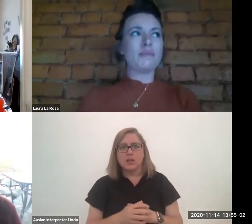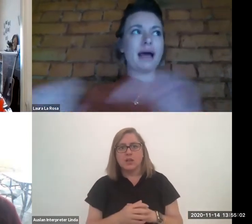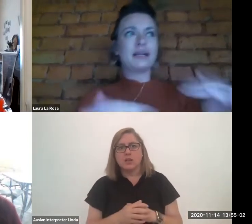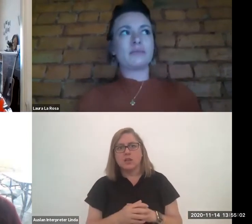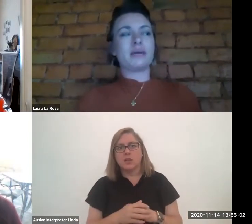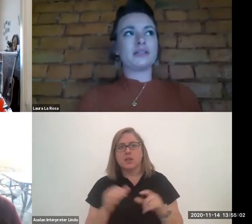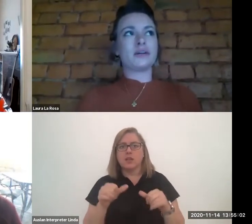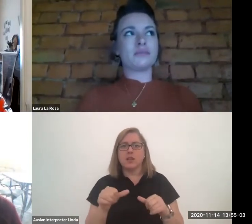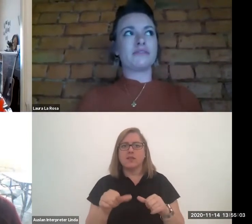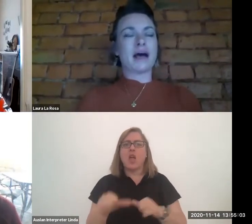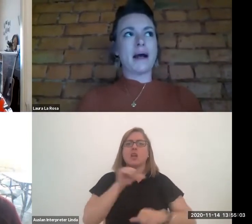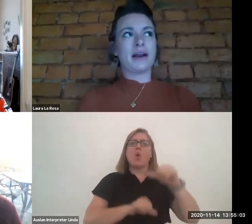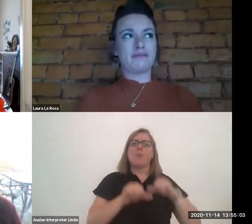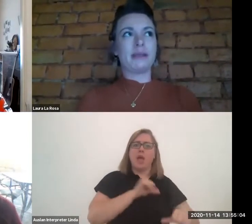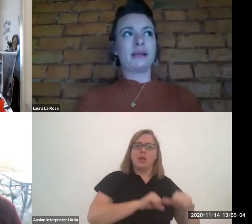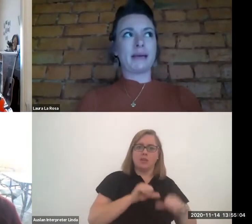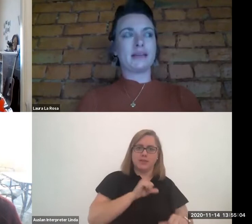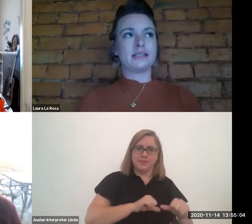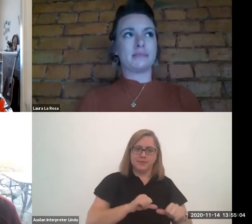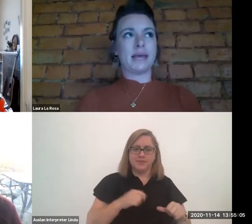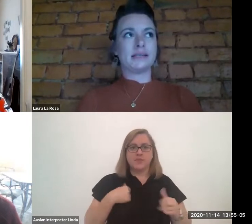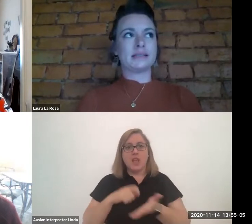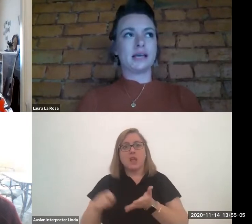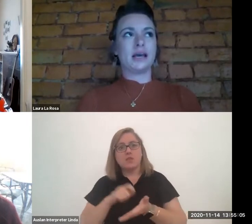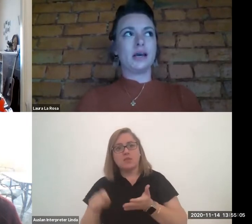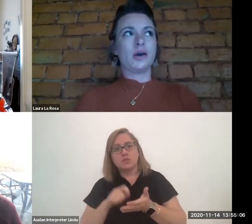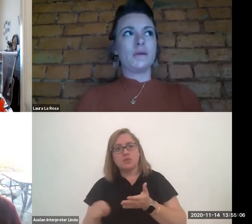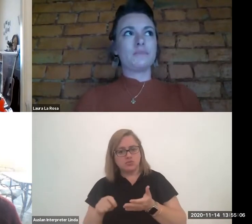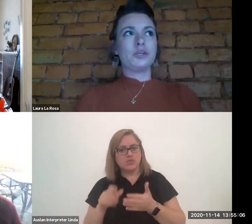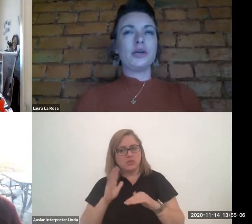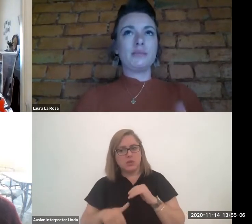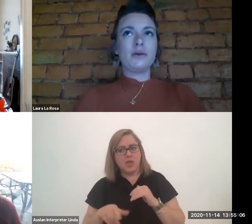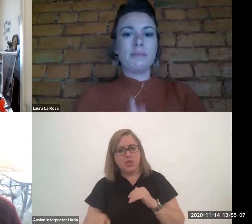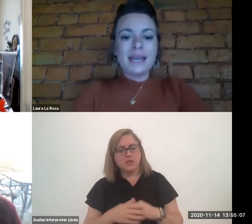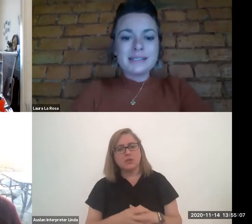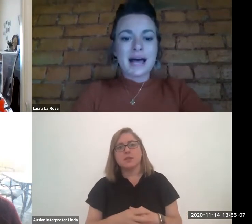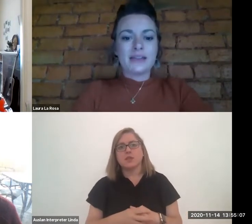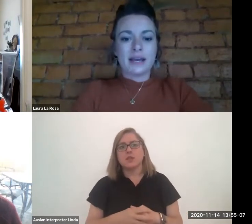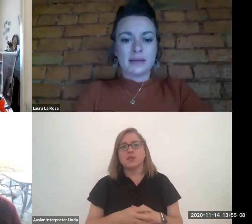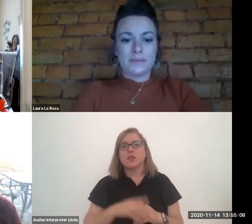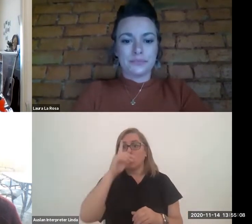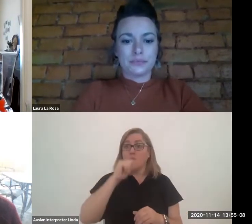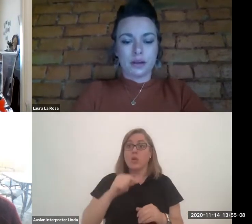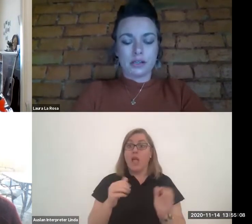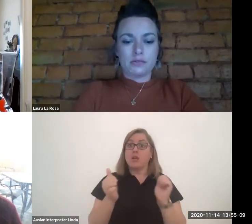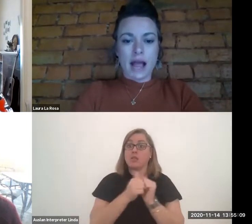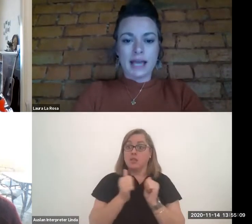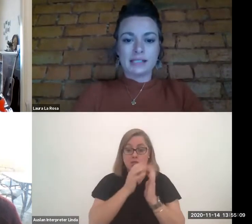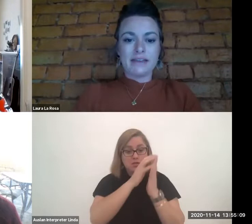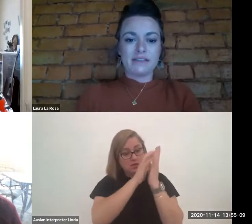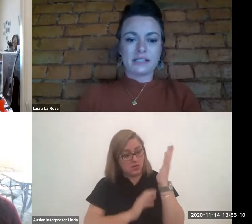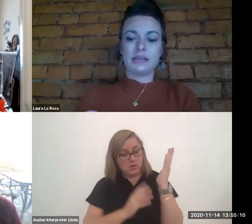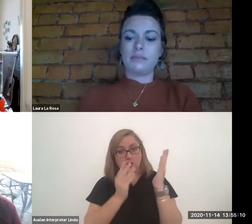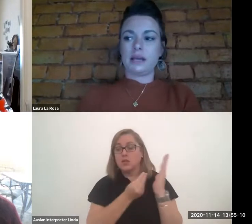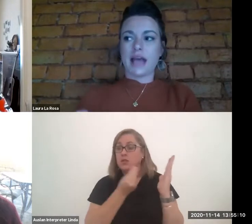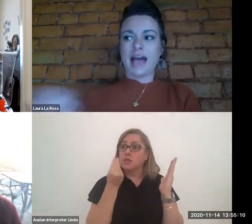I'll go back a little bit in terms of, and I've written about this in a piece, you can put a piece out there, right, and